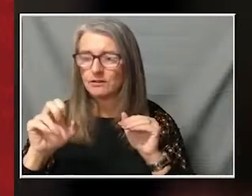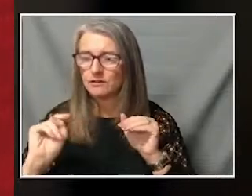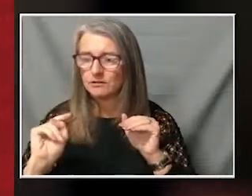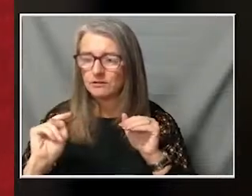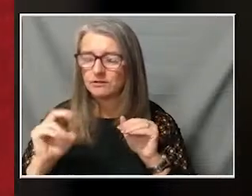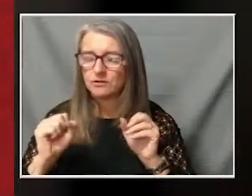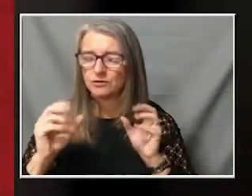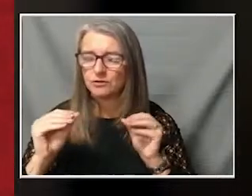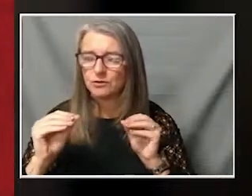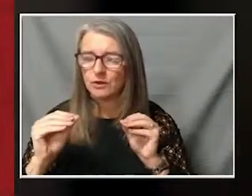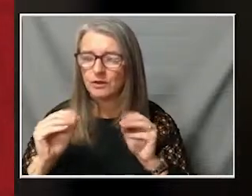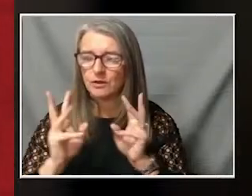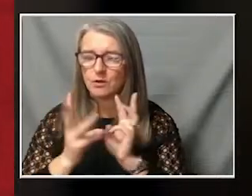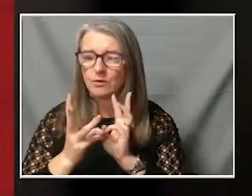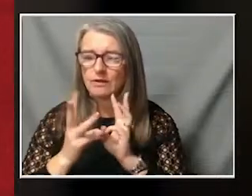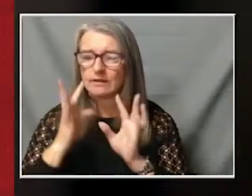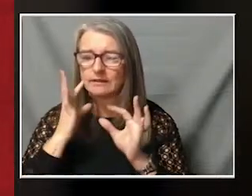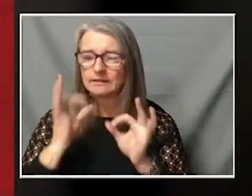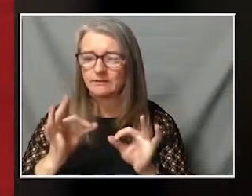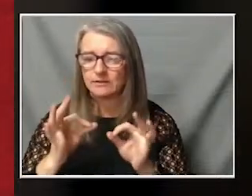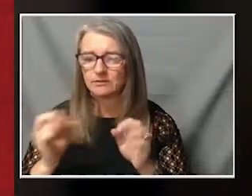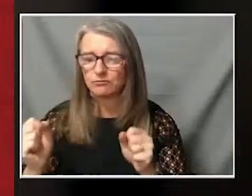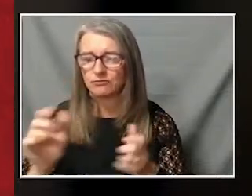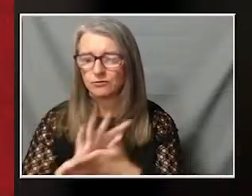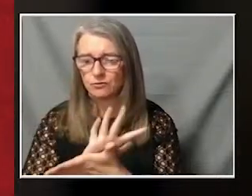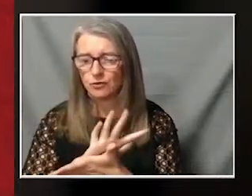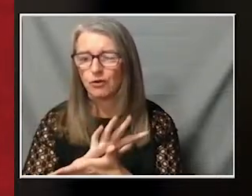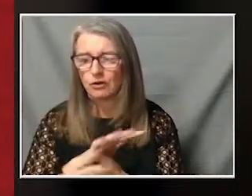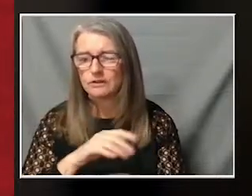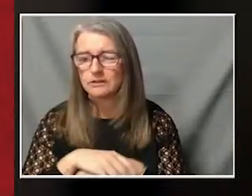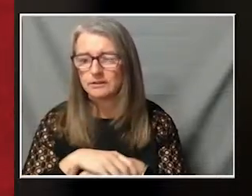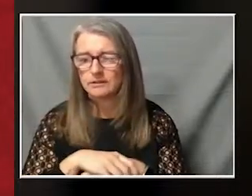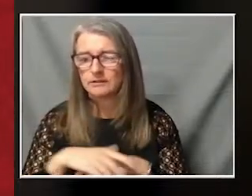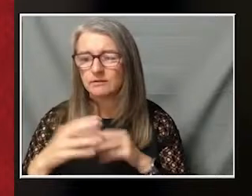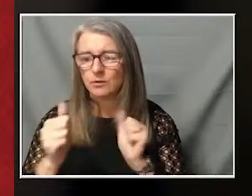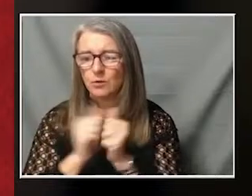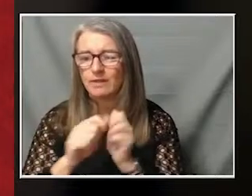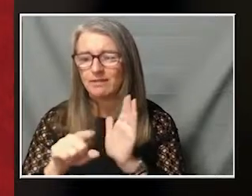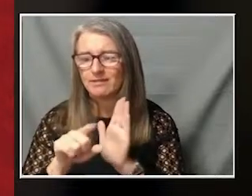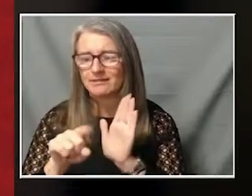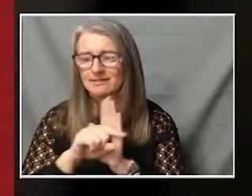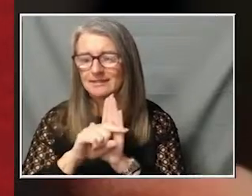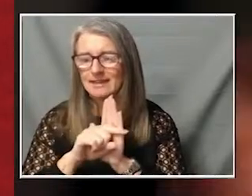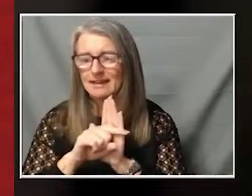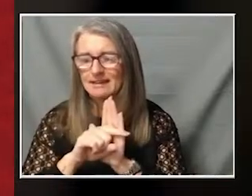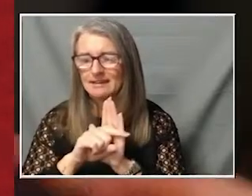So the weather definitely plays a role, especially with that negative